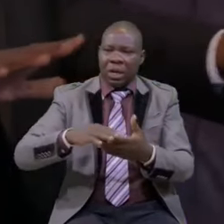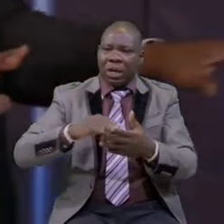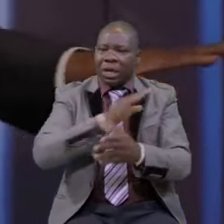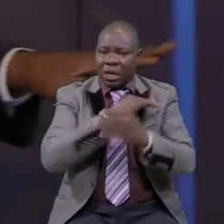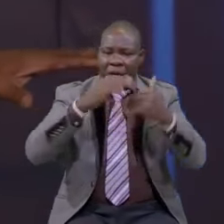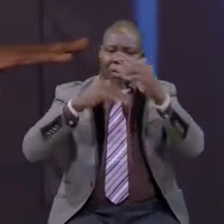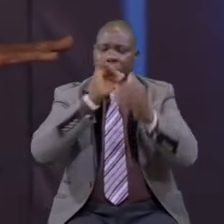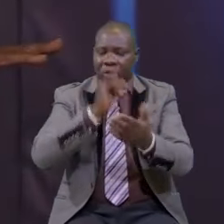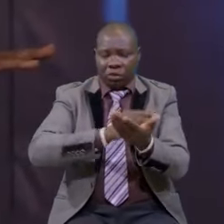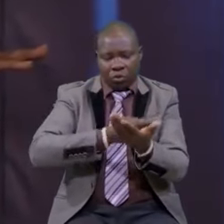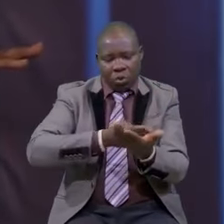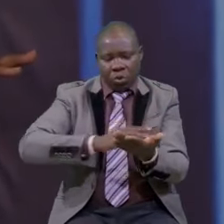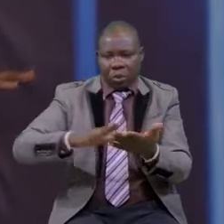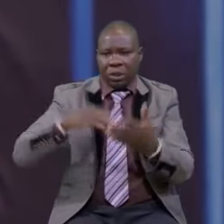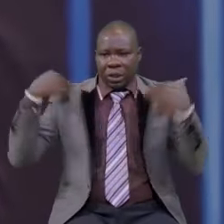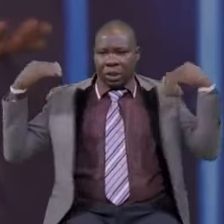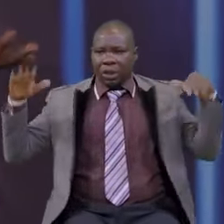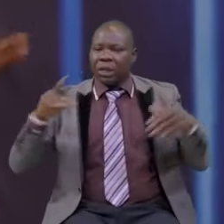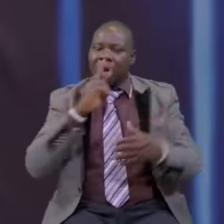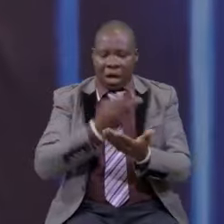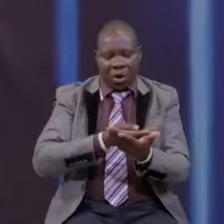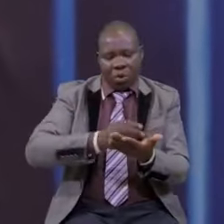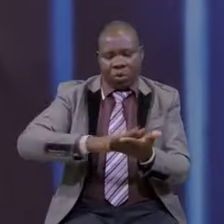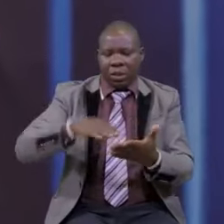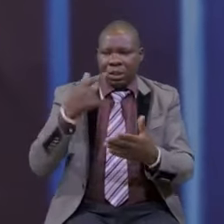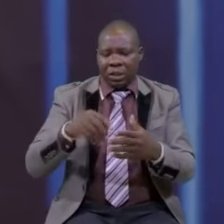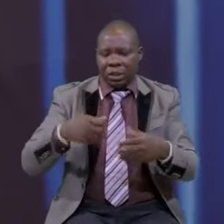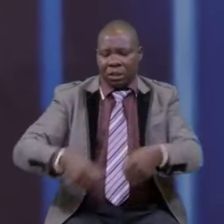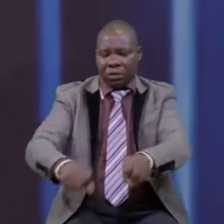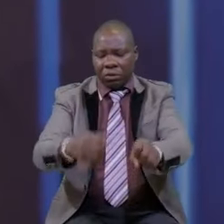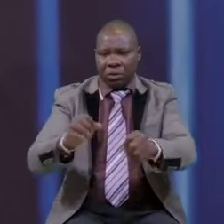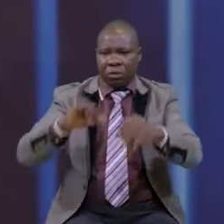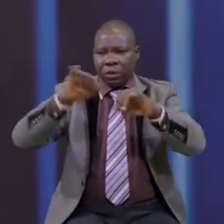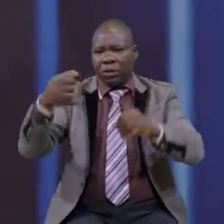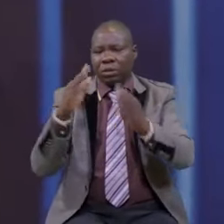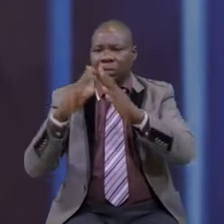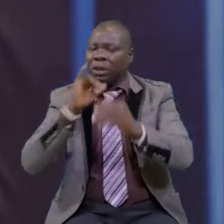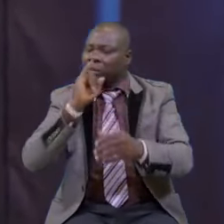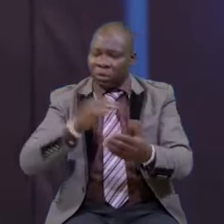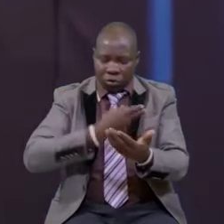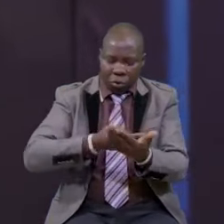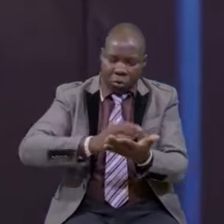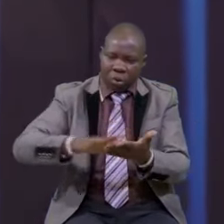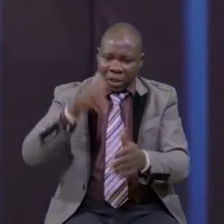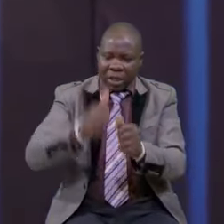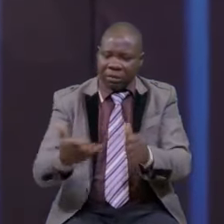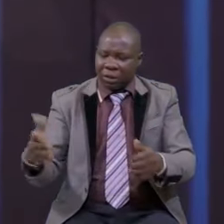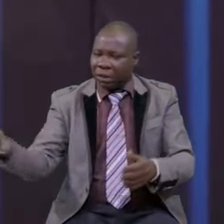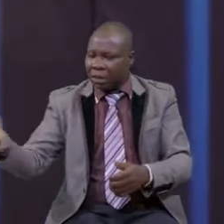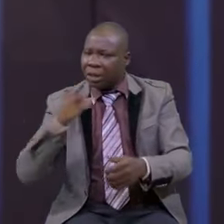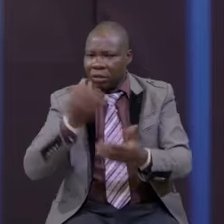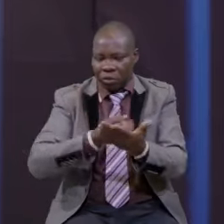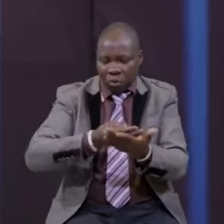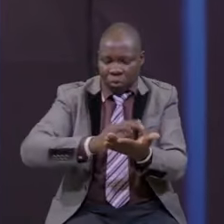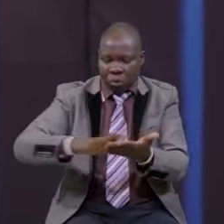the streets of Jerusalem, New Jerusalem, everything up there holy. And there you are, you know not even